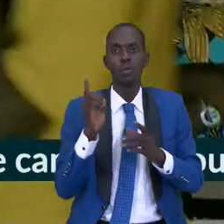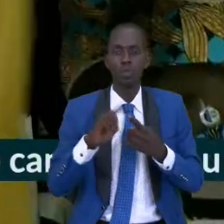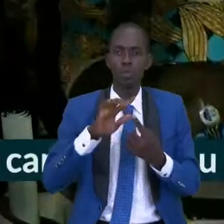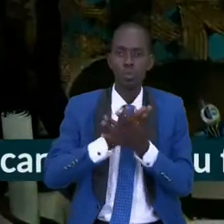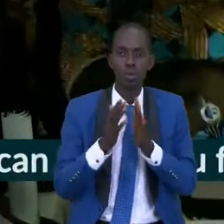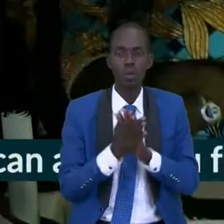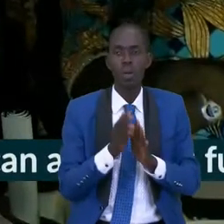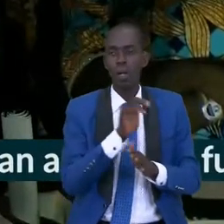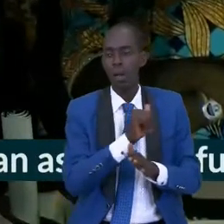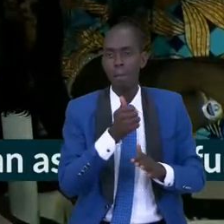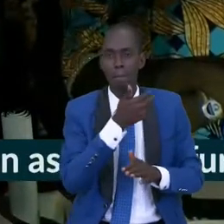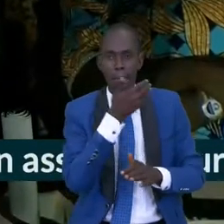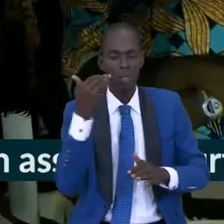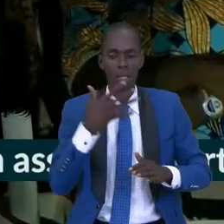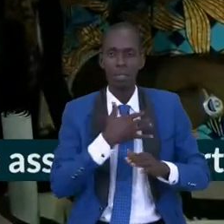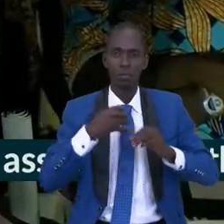well filled.